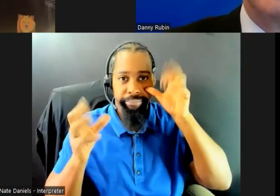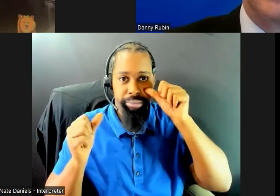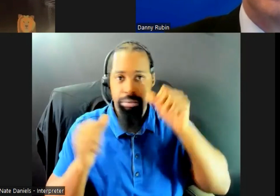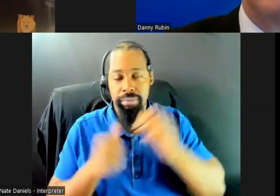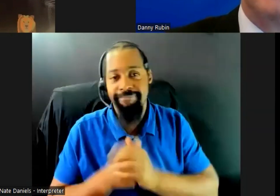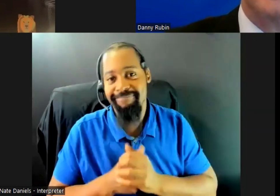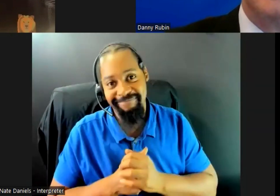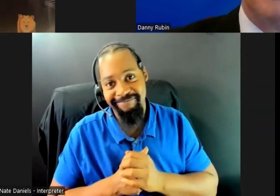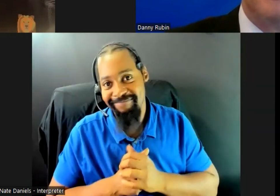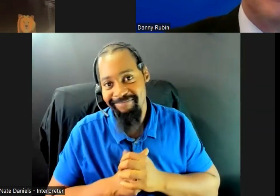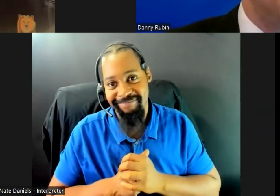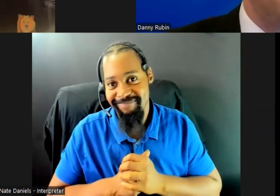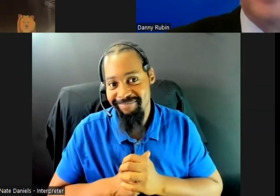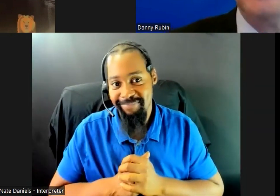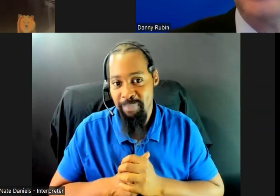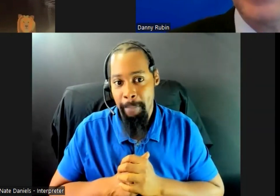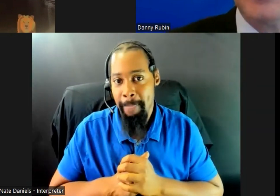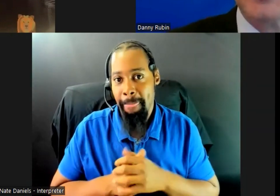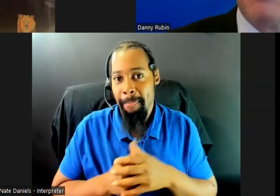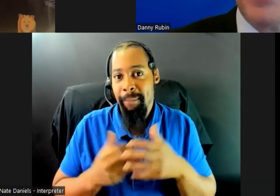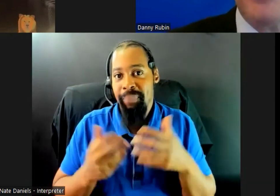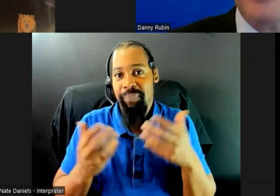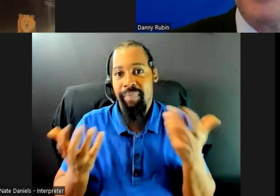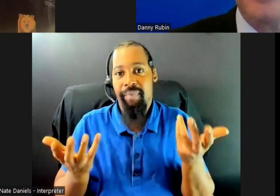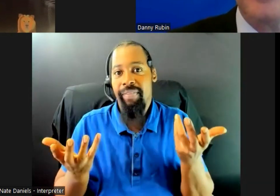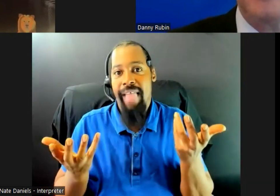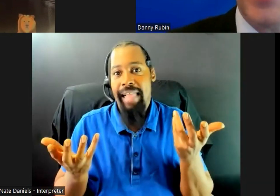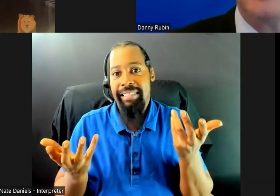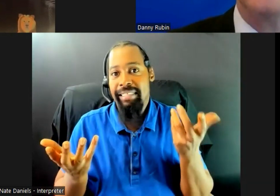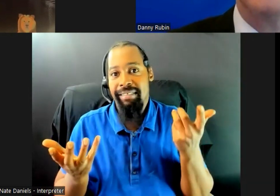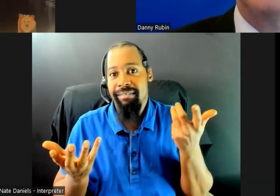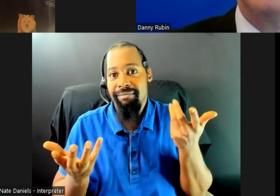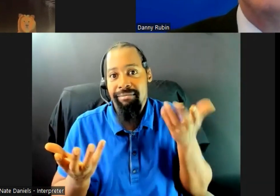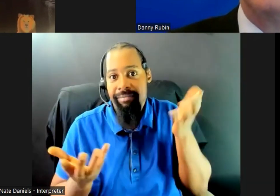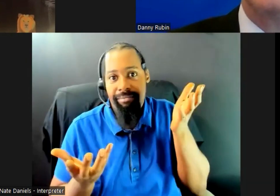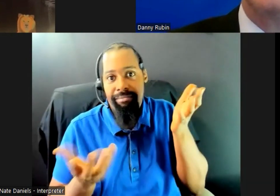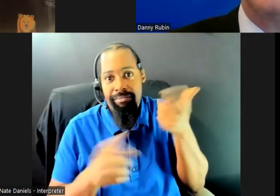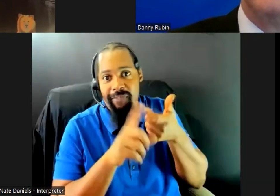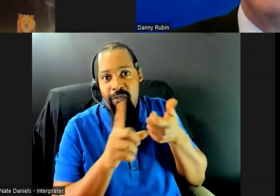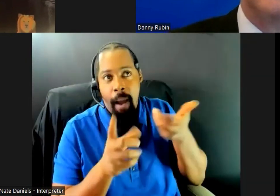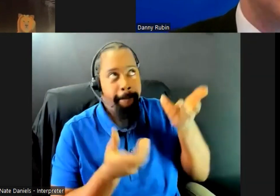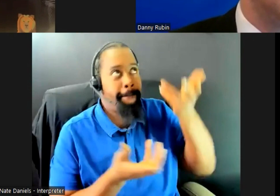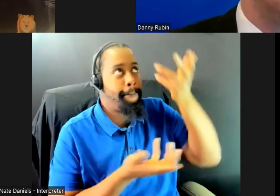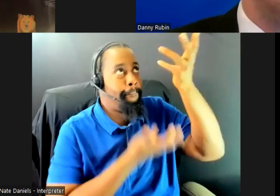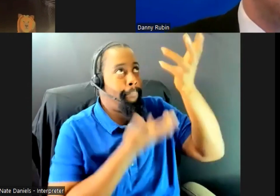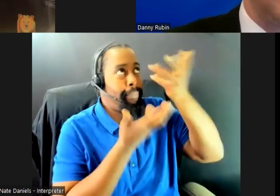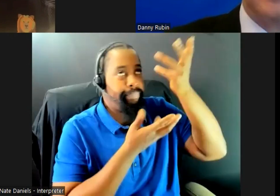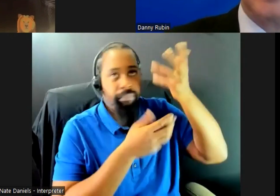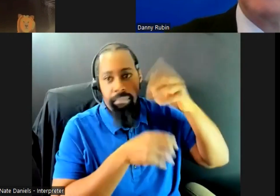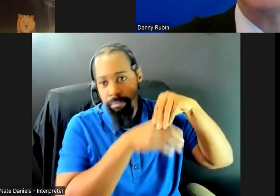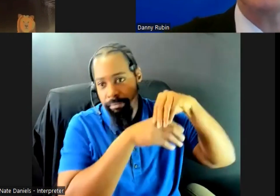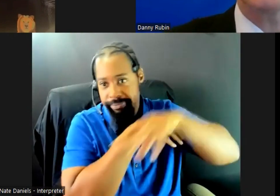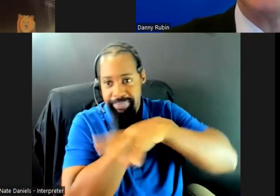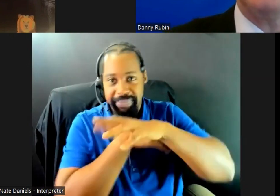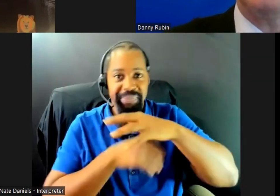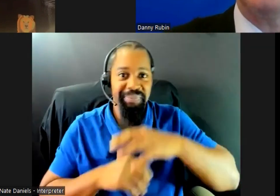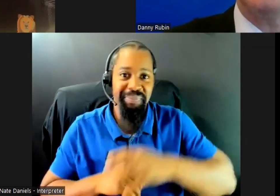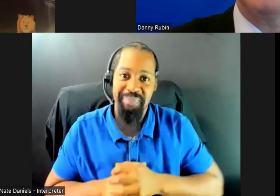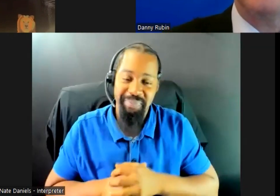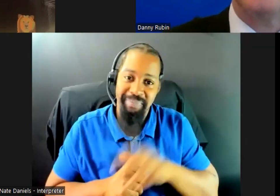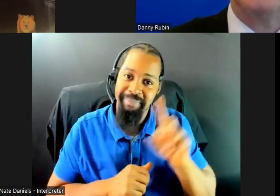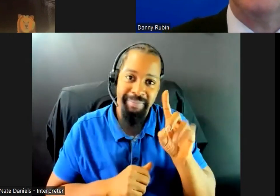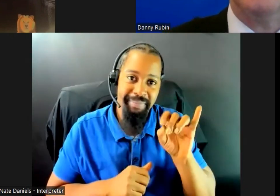It is, as they say in America, divinely inspired, right? It is, it's a special